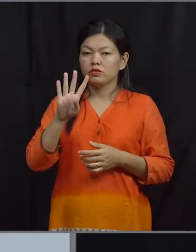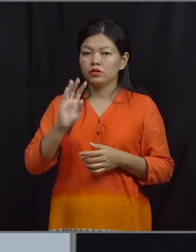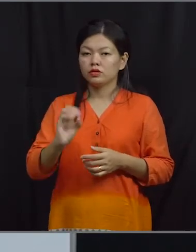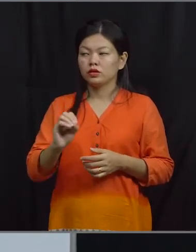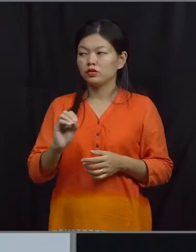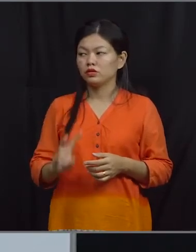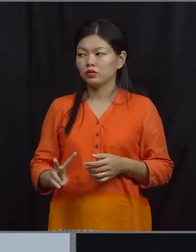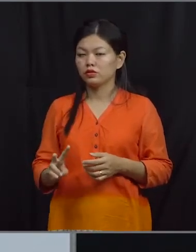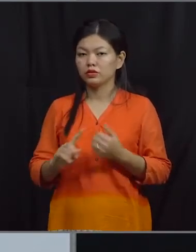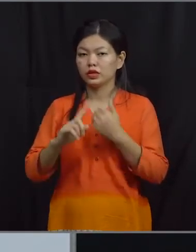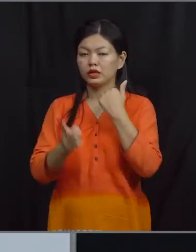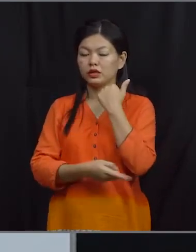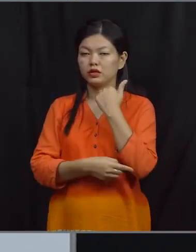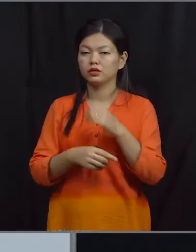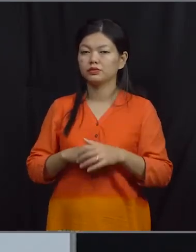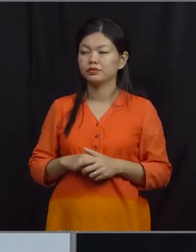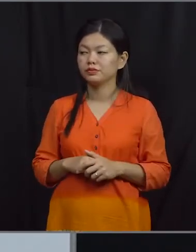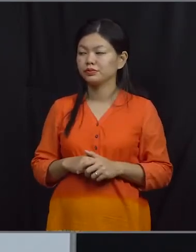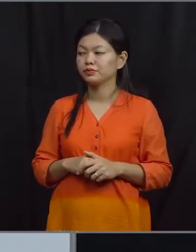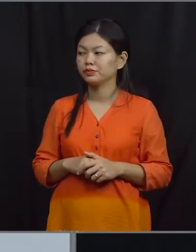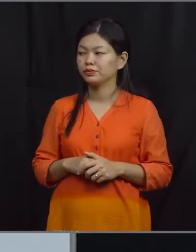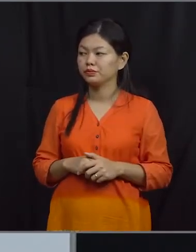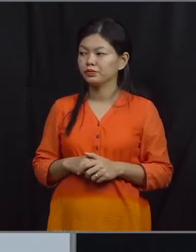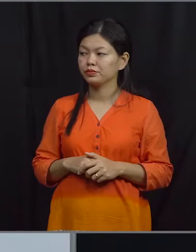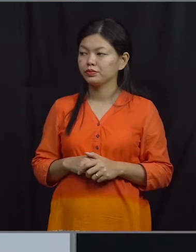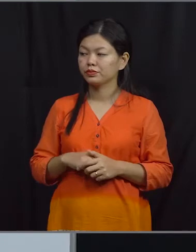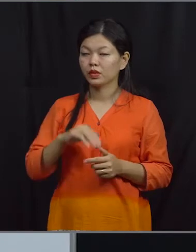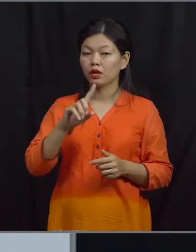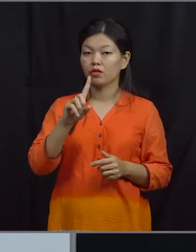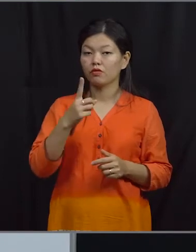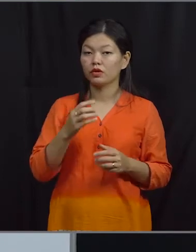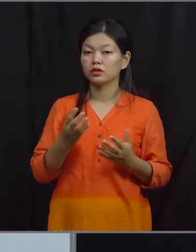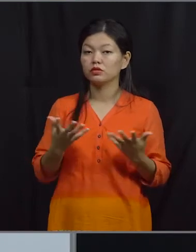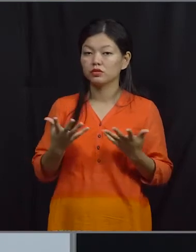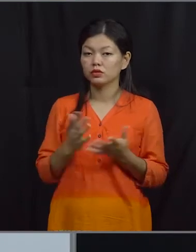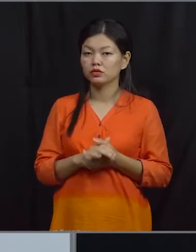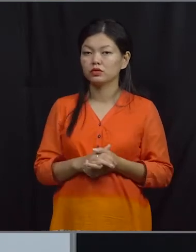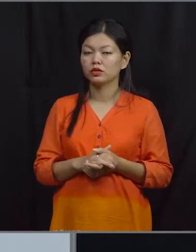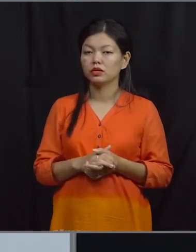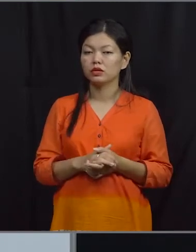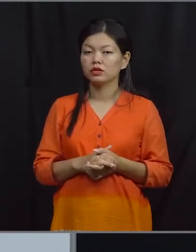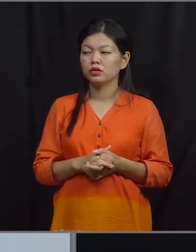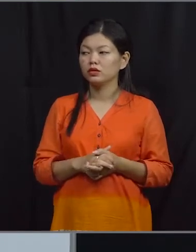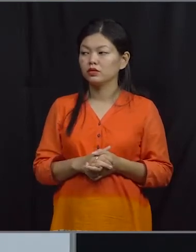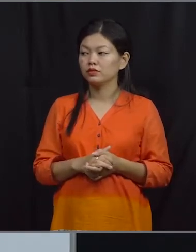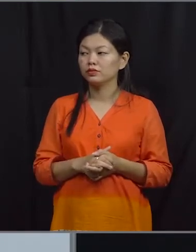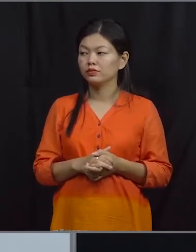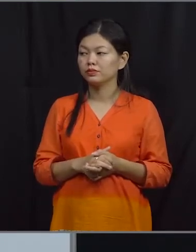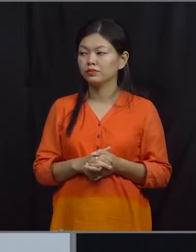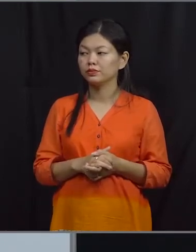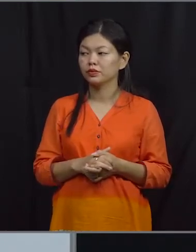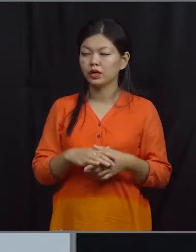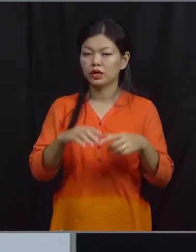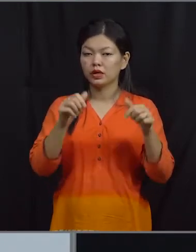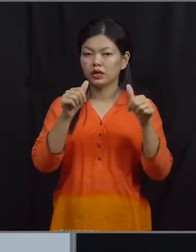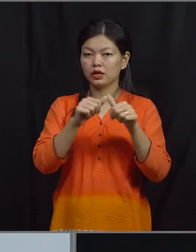0, 2. Okay. The first thing, we have to find the determinant of A. So, determinant